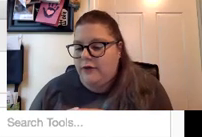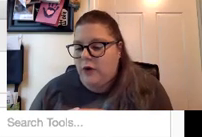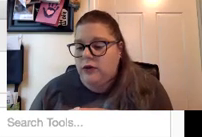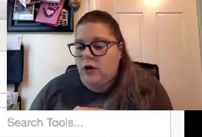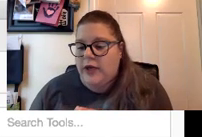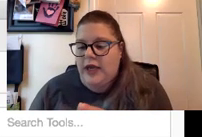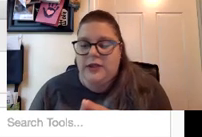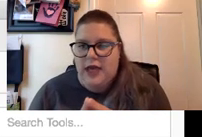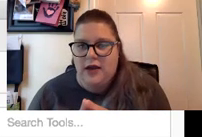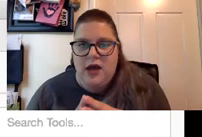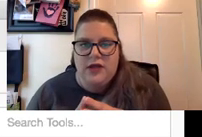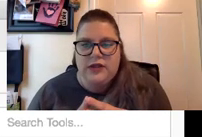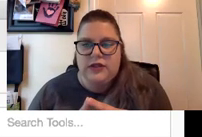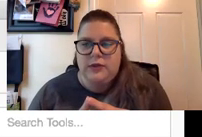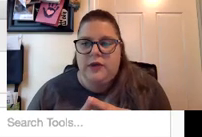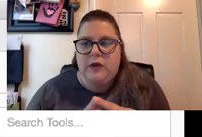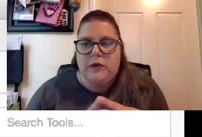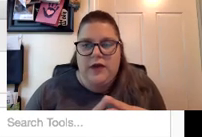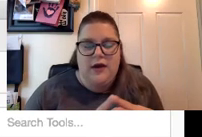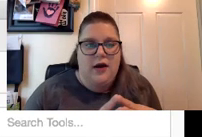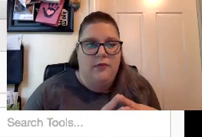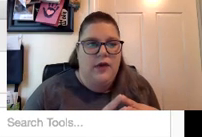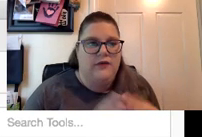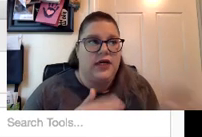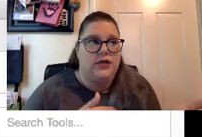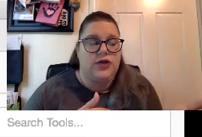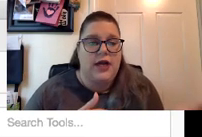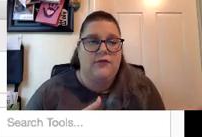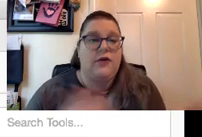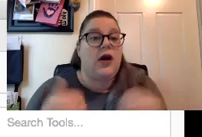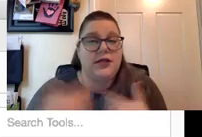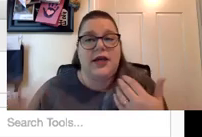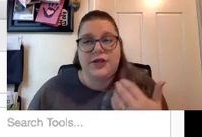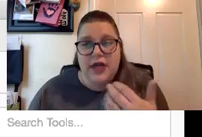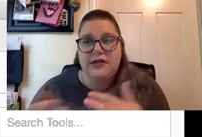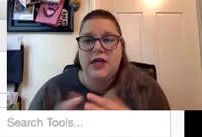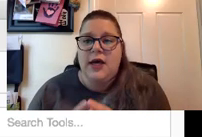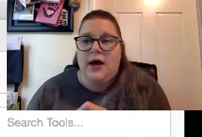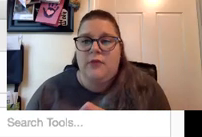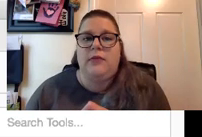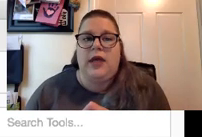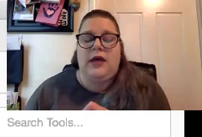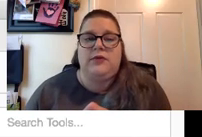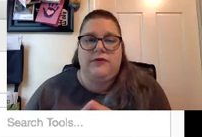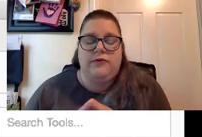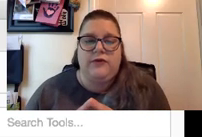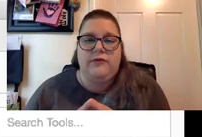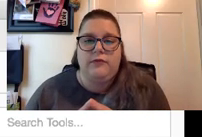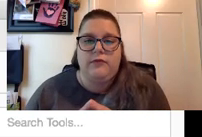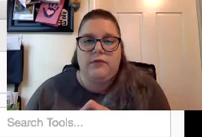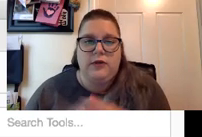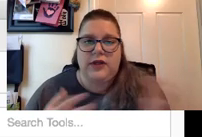out of Oklahoma, AbleTech. Those are some of the people that have done training for us to get trained. And